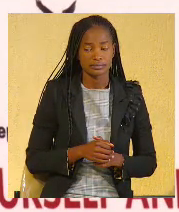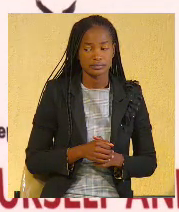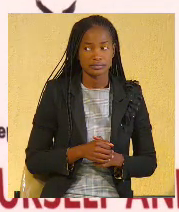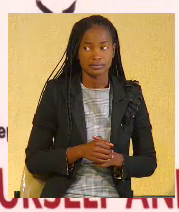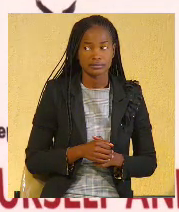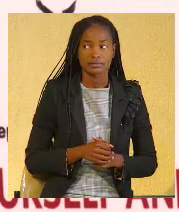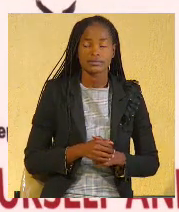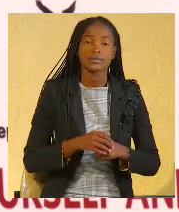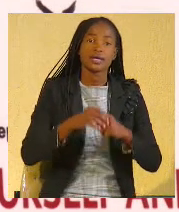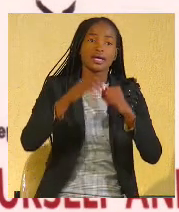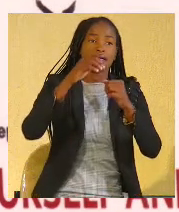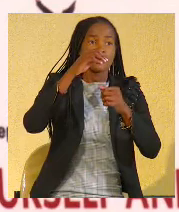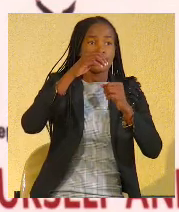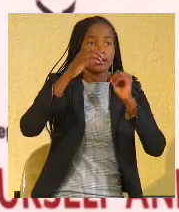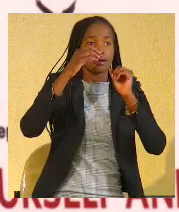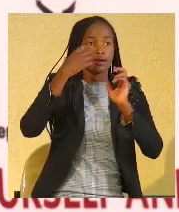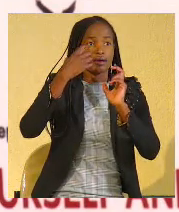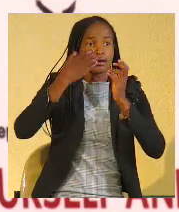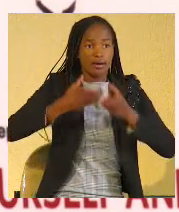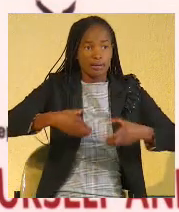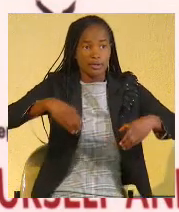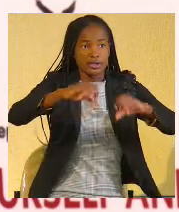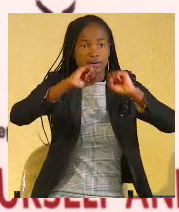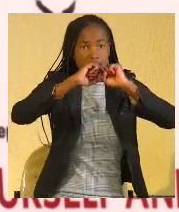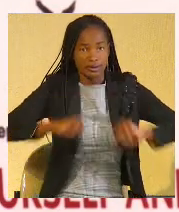So, Cabinet took note